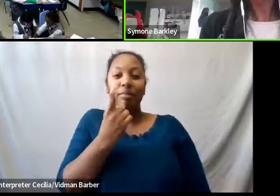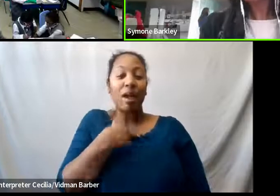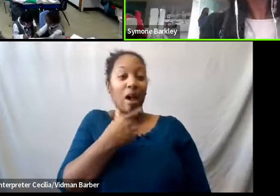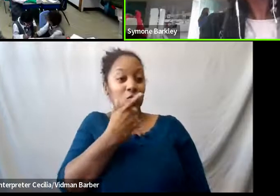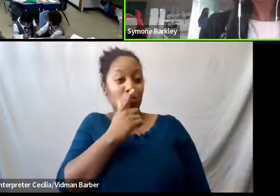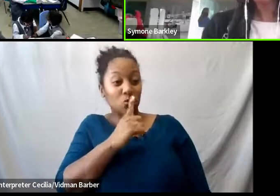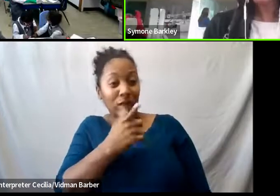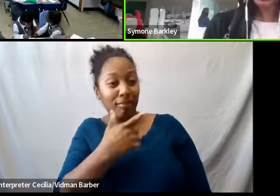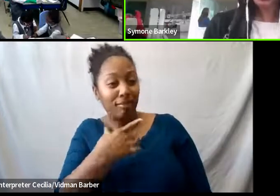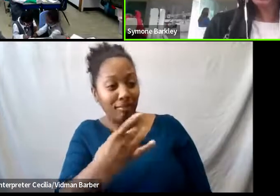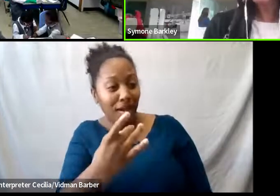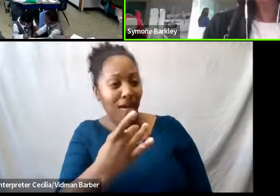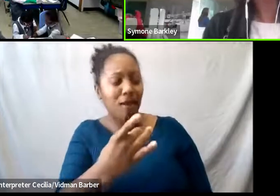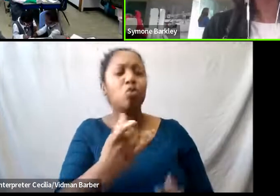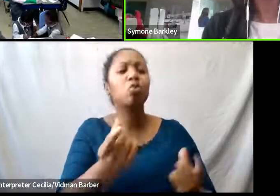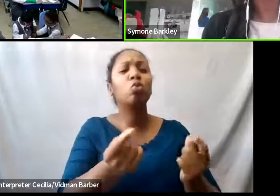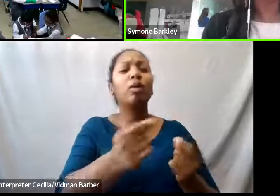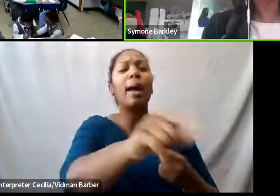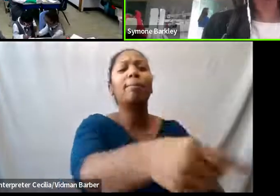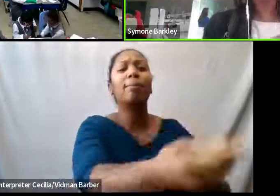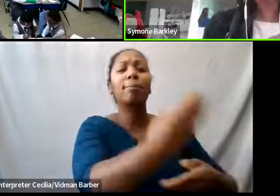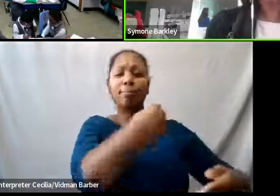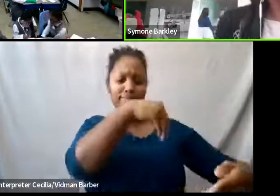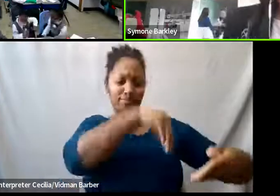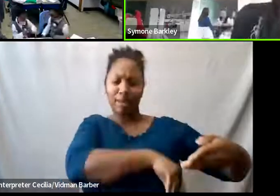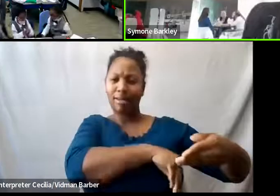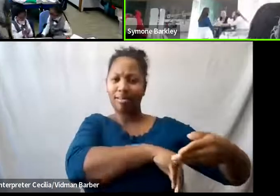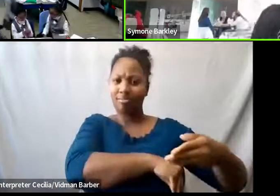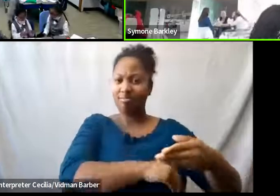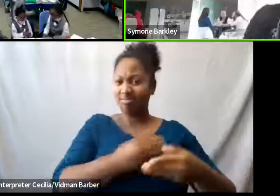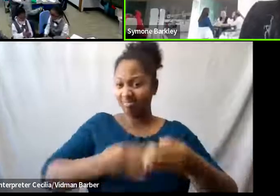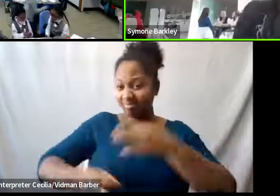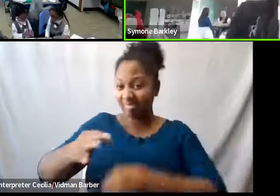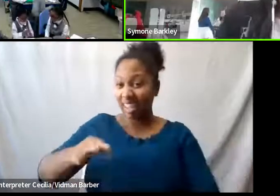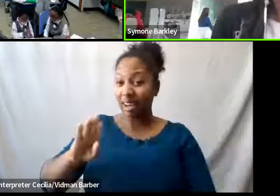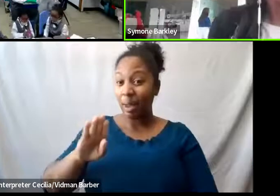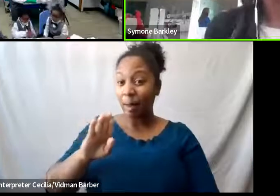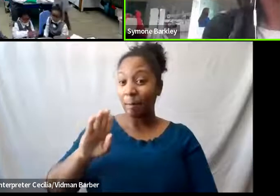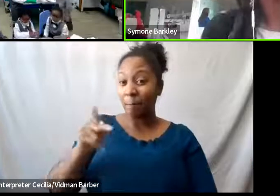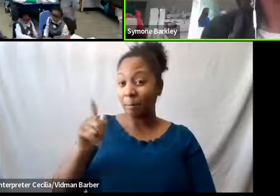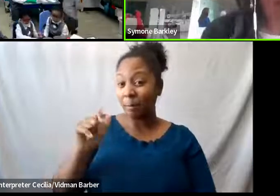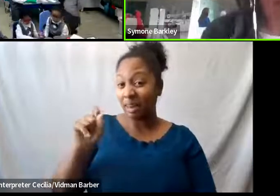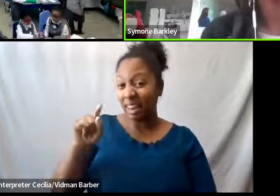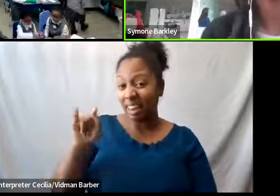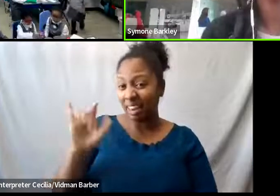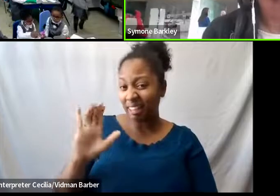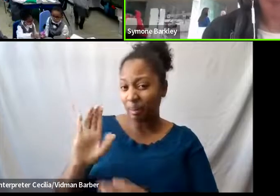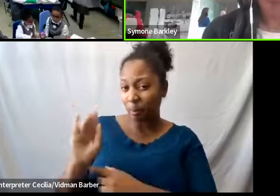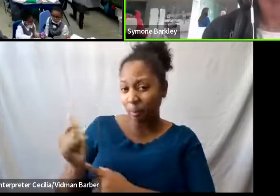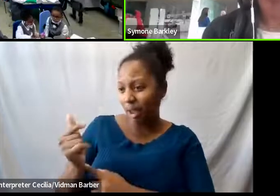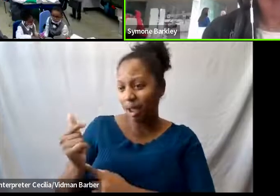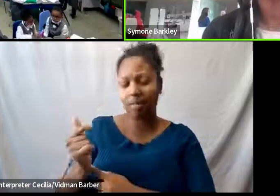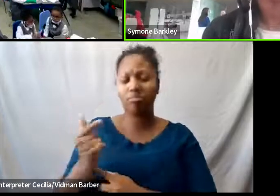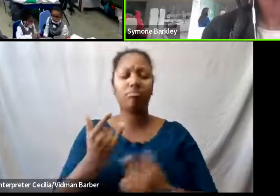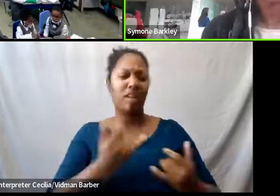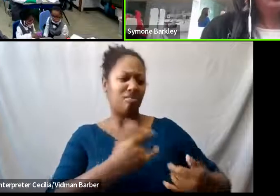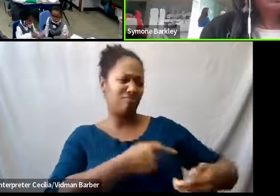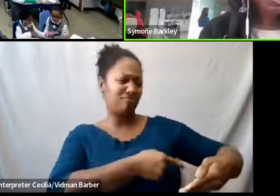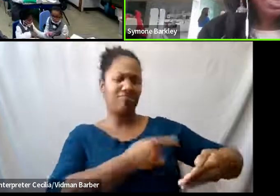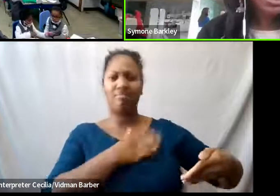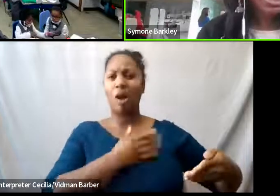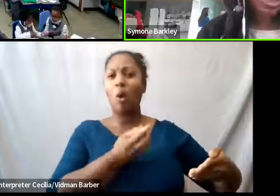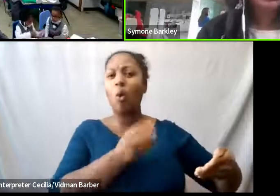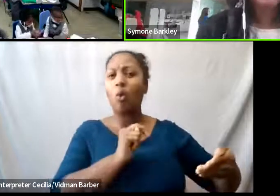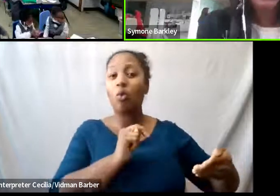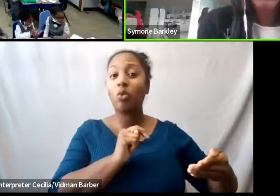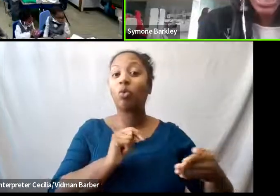like, then I just put it in there instead of using a plastic bag. Now I have my own. And I know in some cities they are now charging